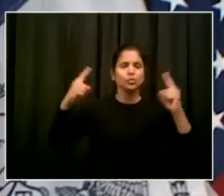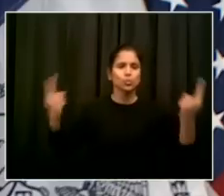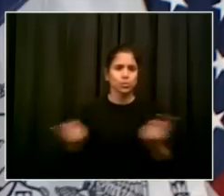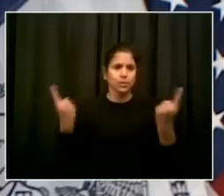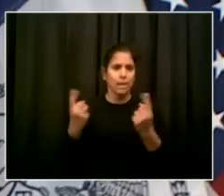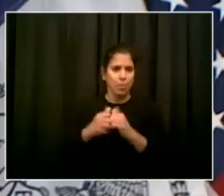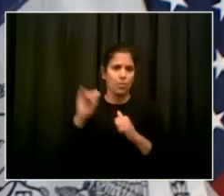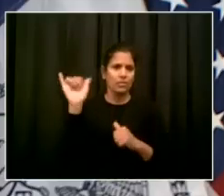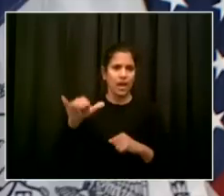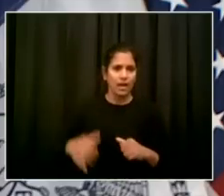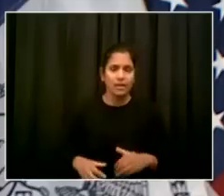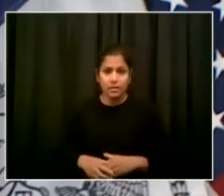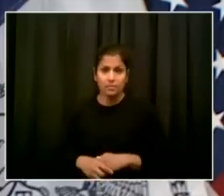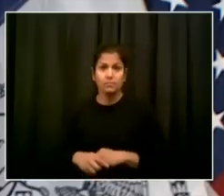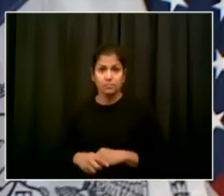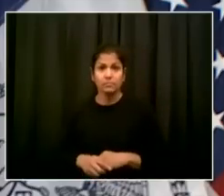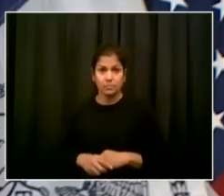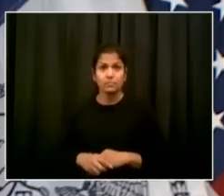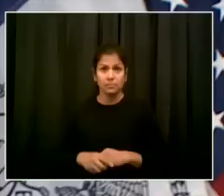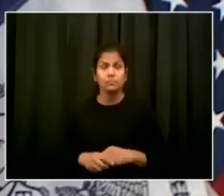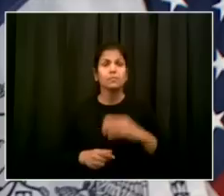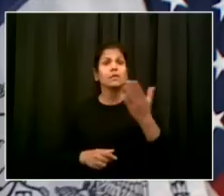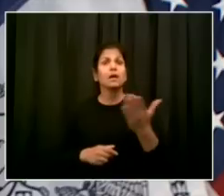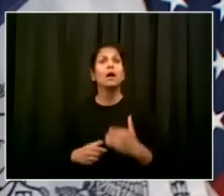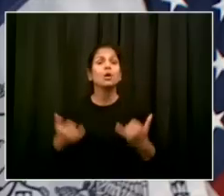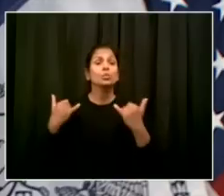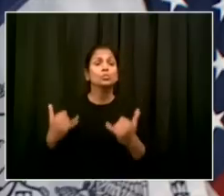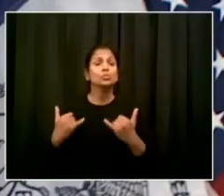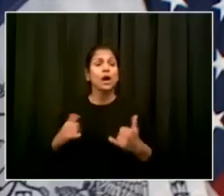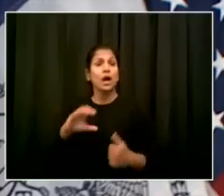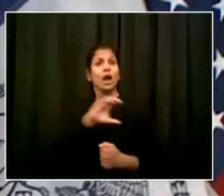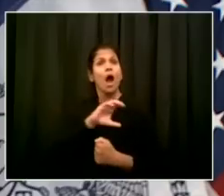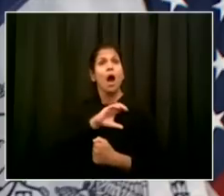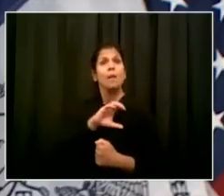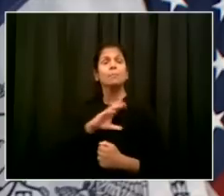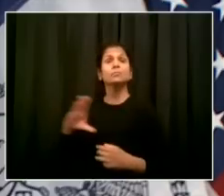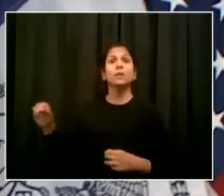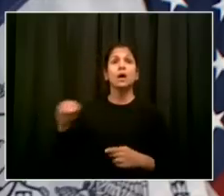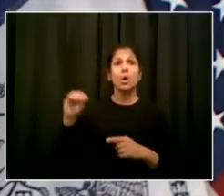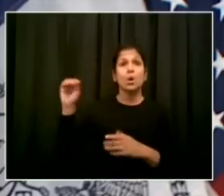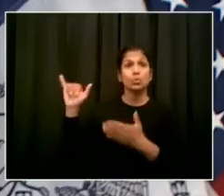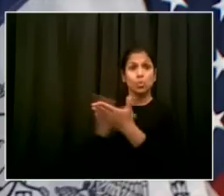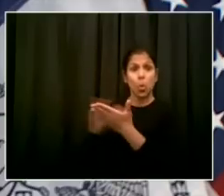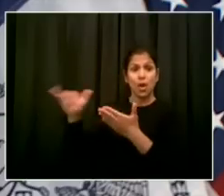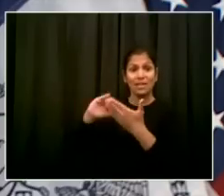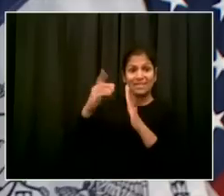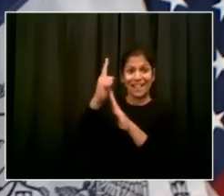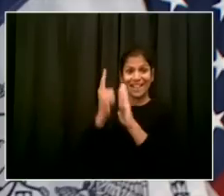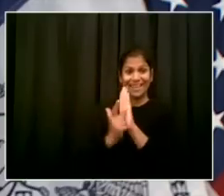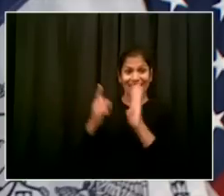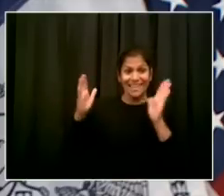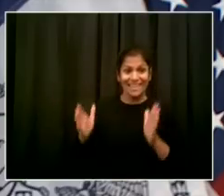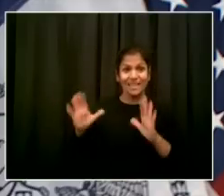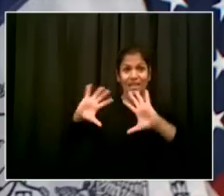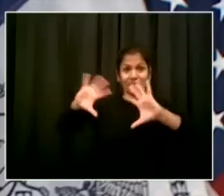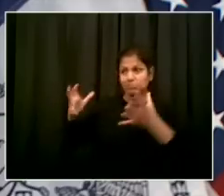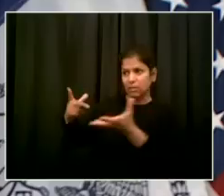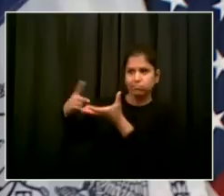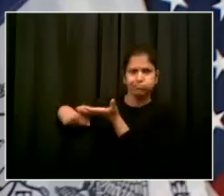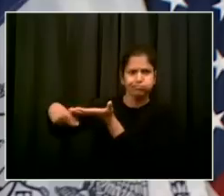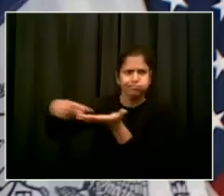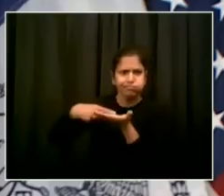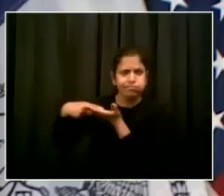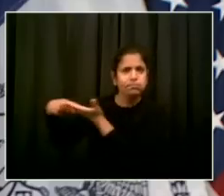team, understanding the state guidance and getting it right once and for all. That has to be corrected. We need a